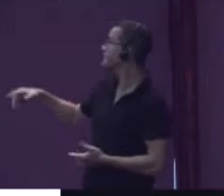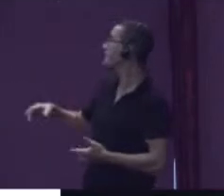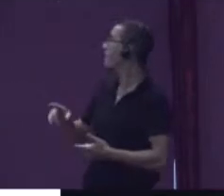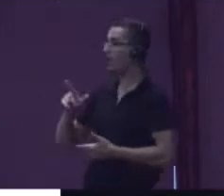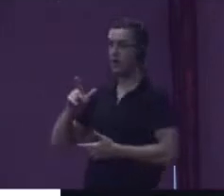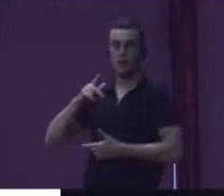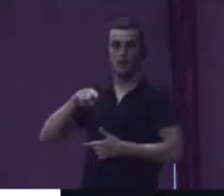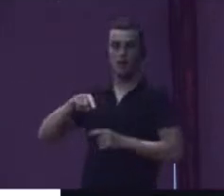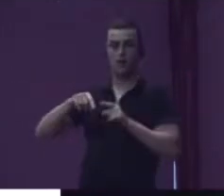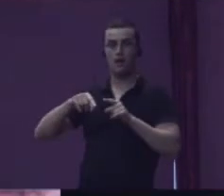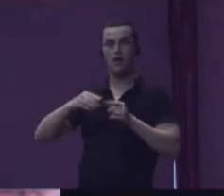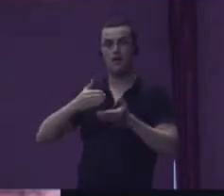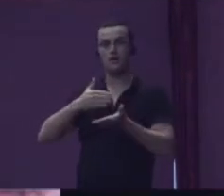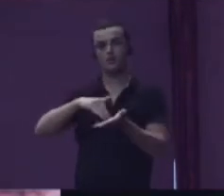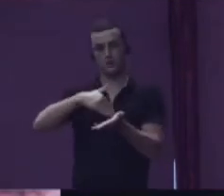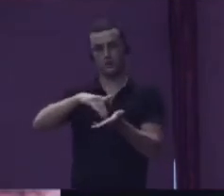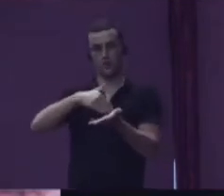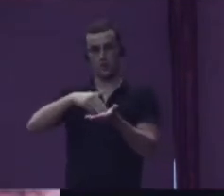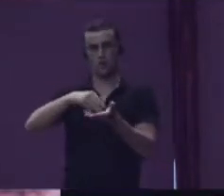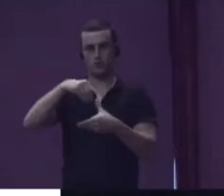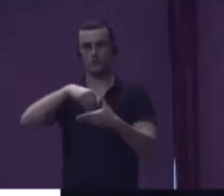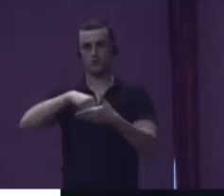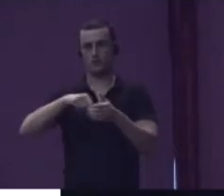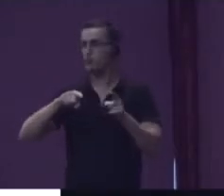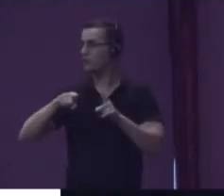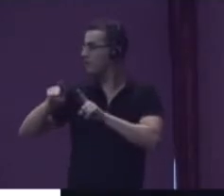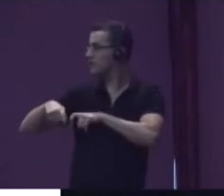On the right-hand side,